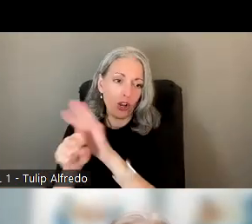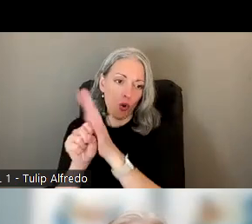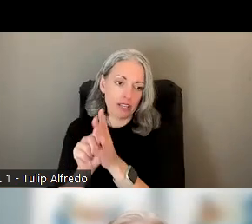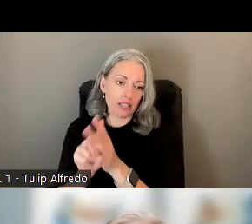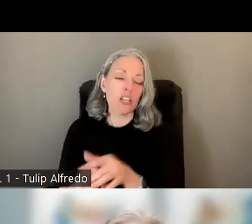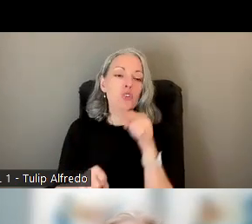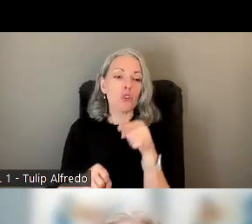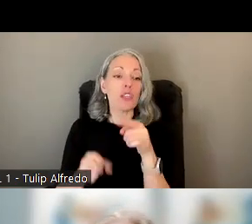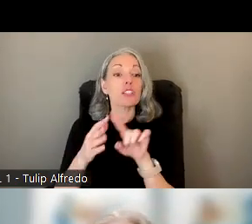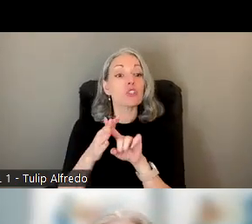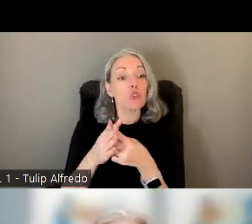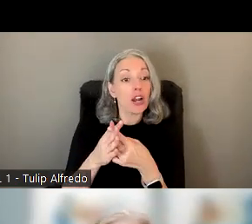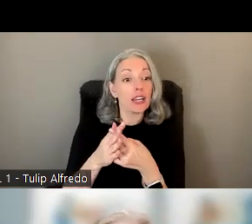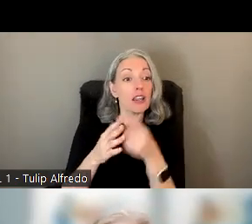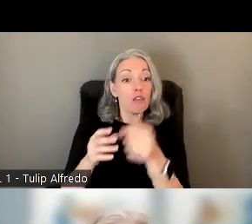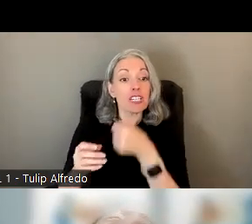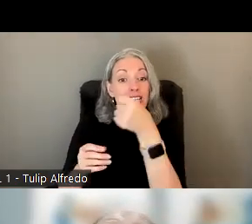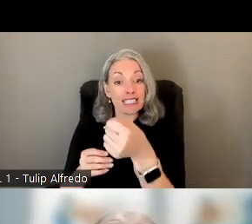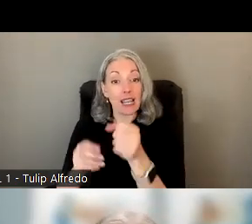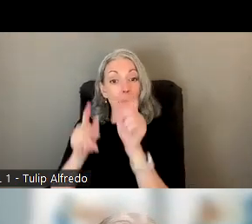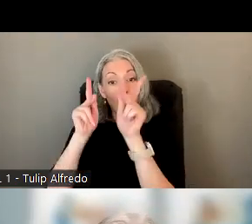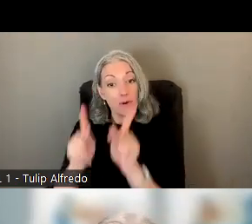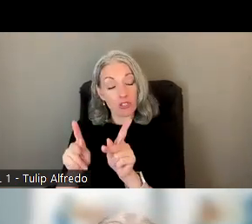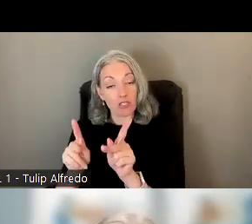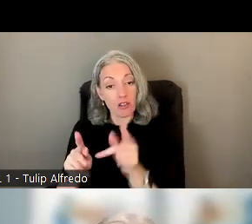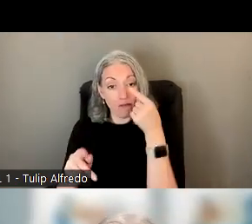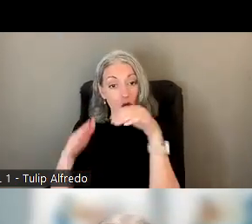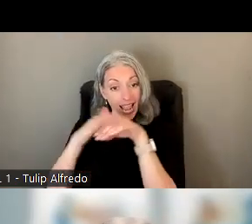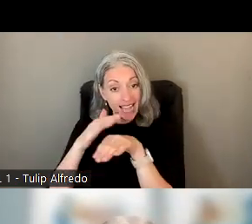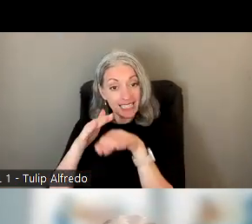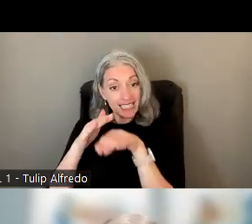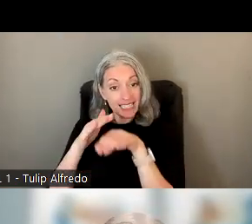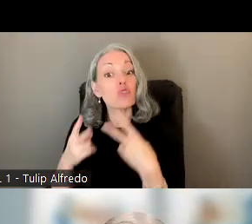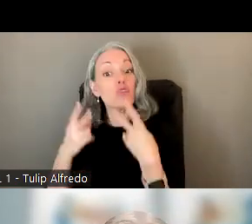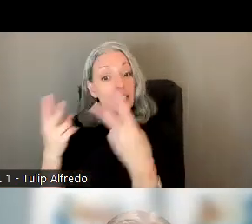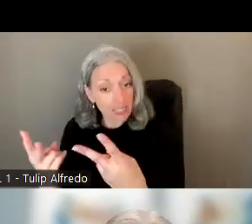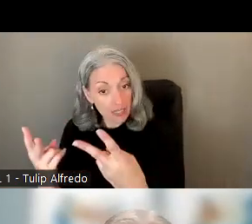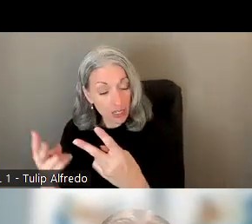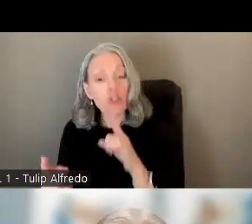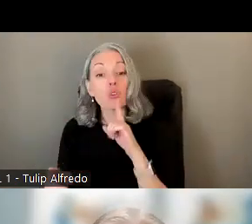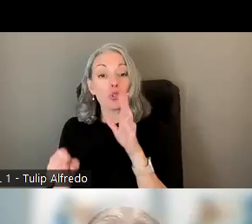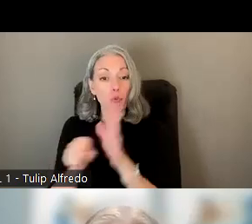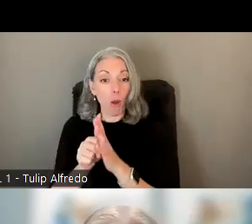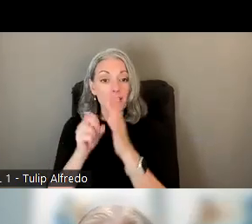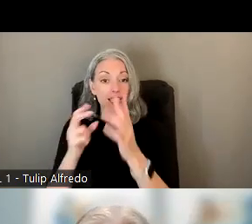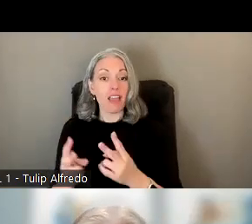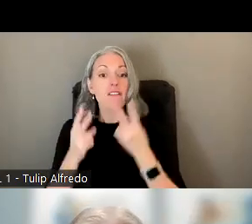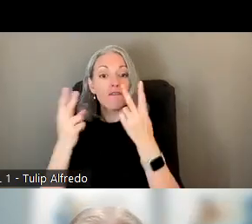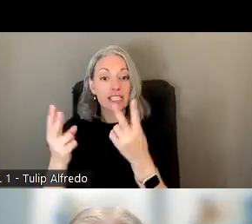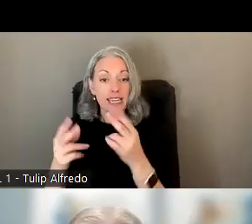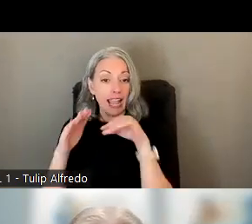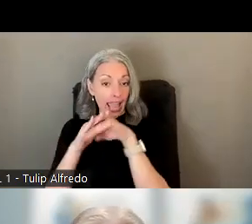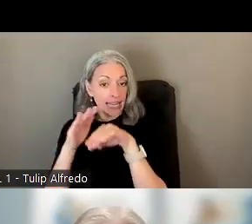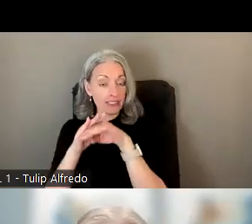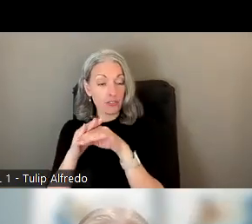designated support person access, and it's been amended since so that it's just ensuring visitor access to people who are living in